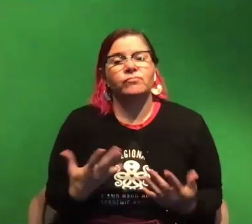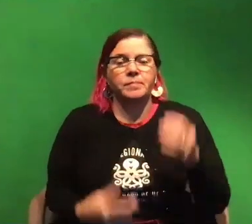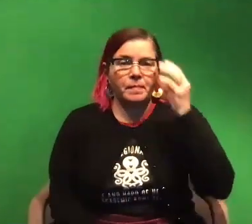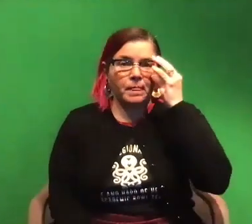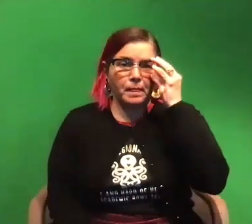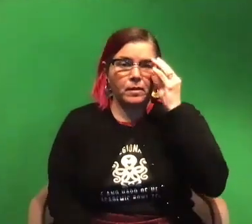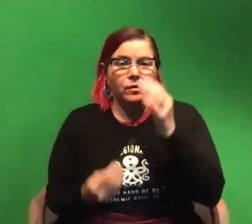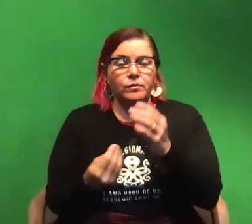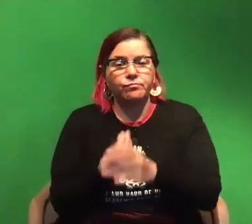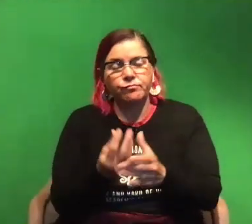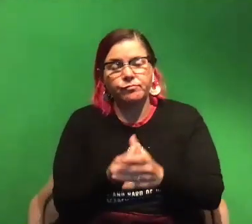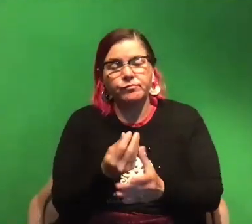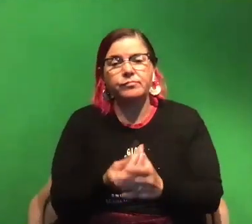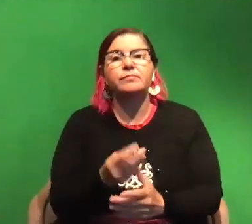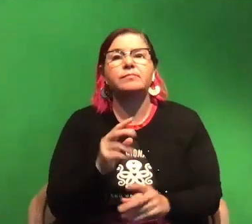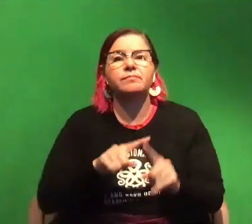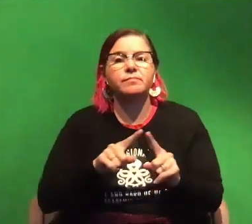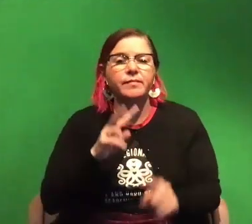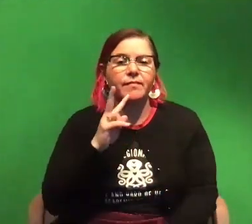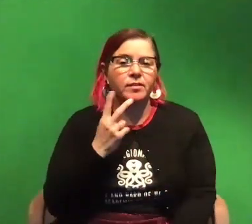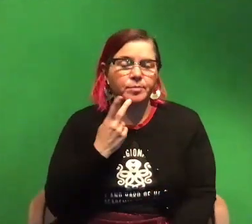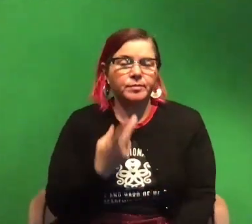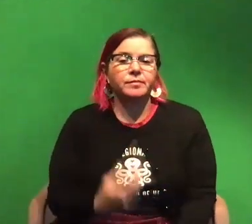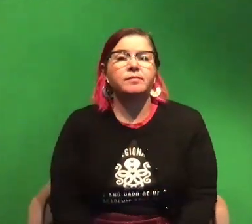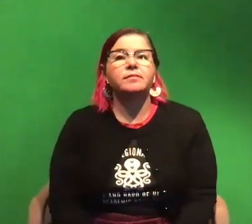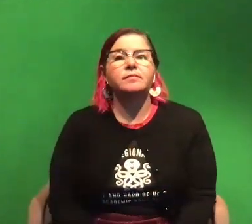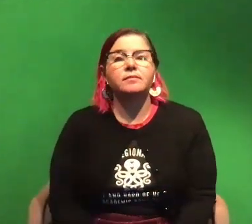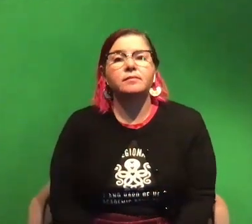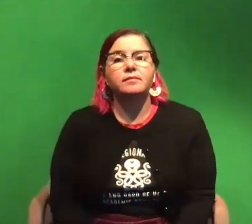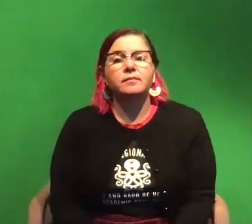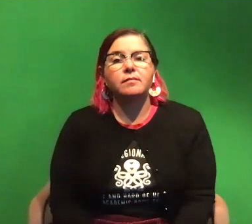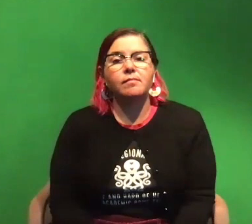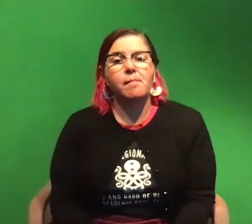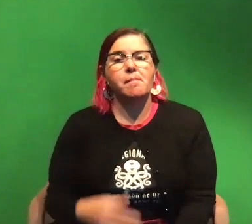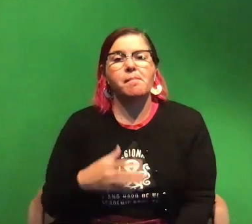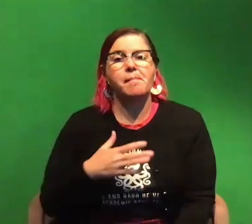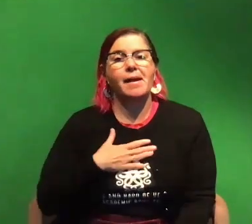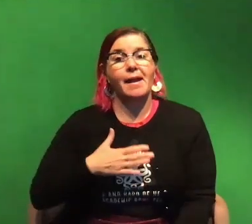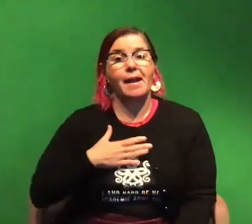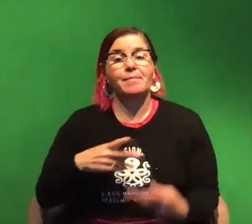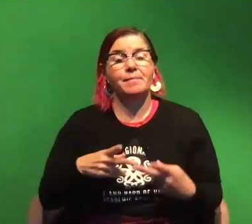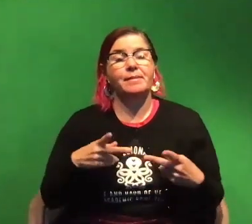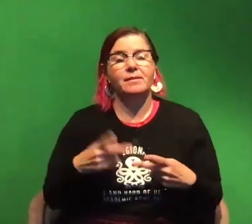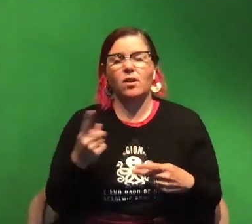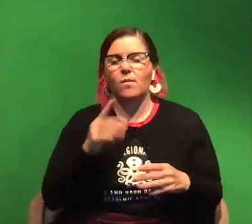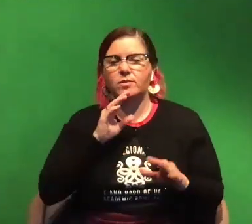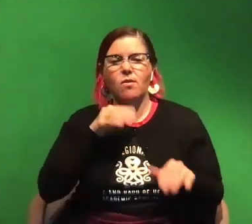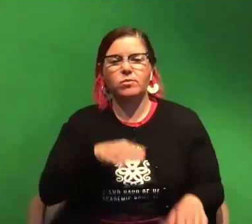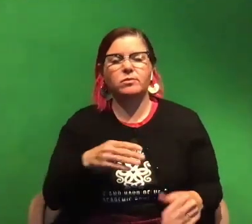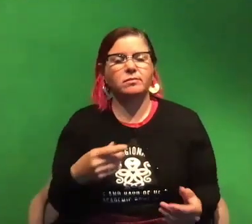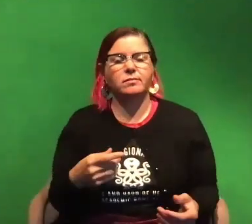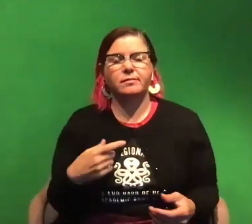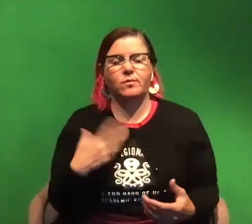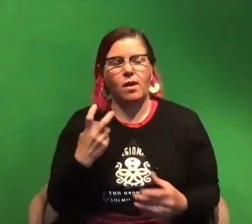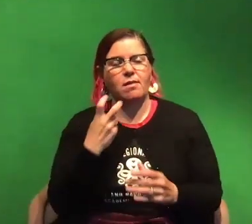grow a garden, so we've got different vegetable gardens, and I like to go, my happy place has always been the ocean, which is probably why I